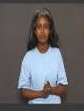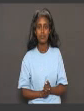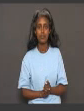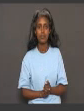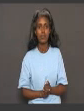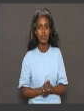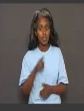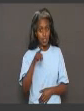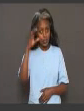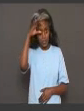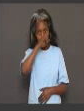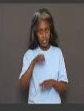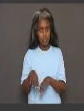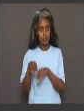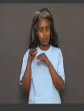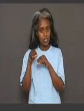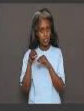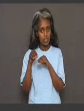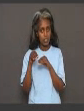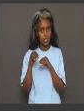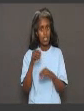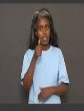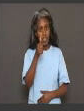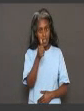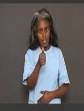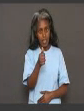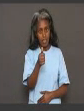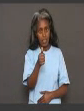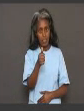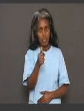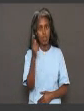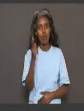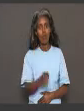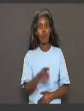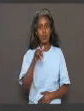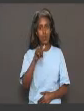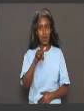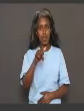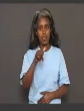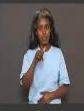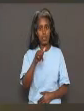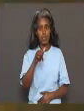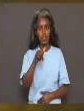You guessed it, students. It is A over Y.